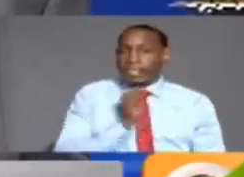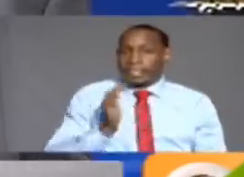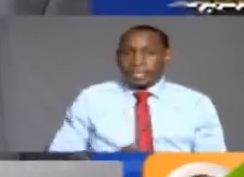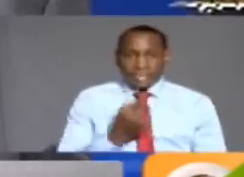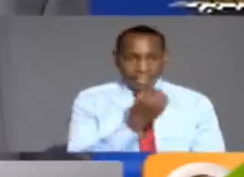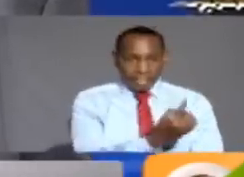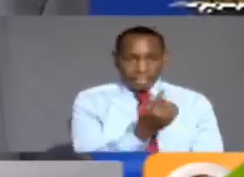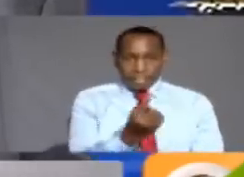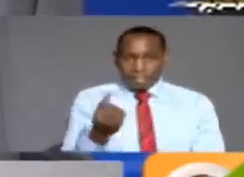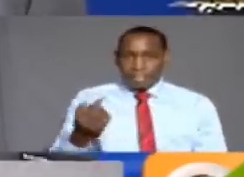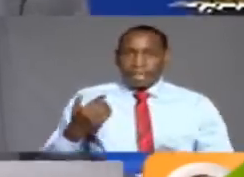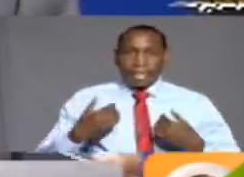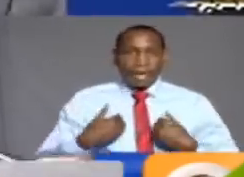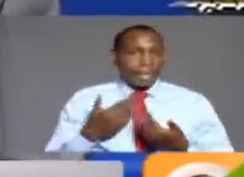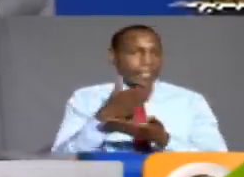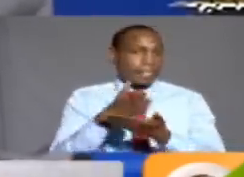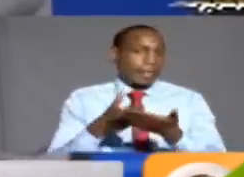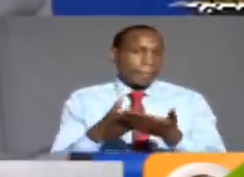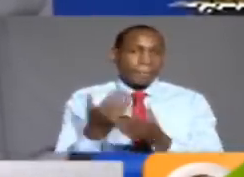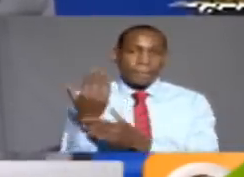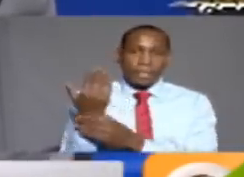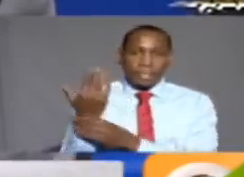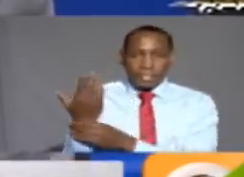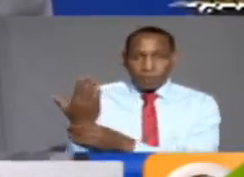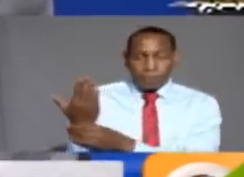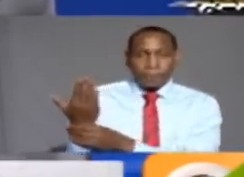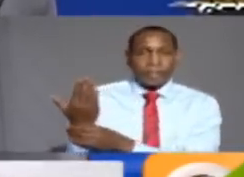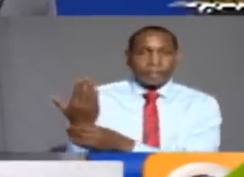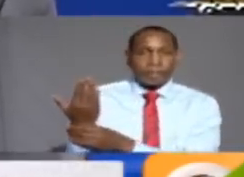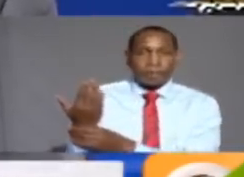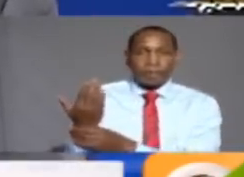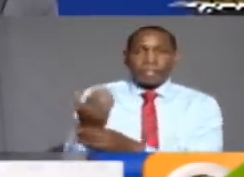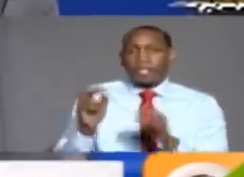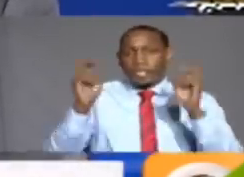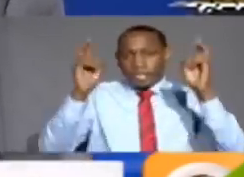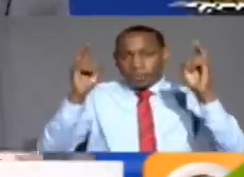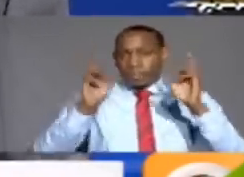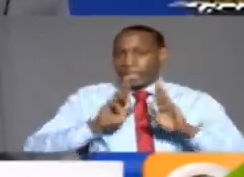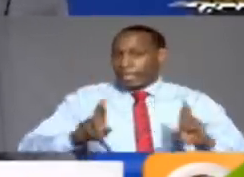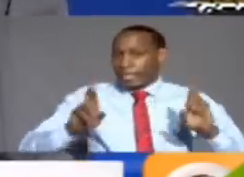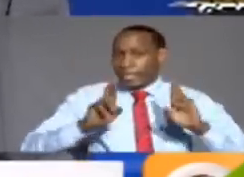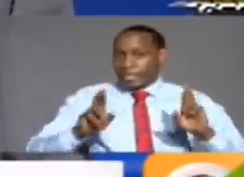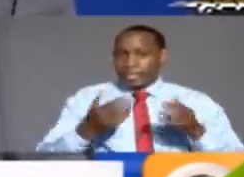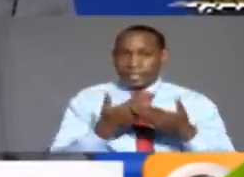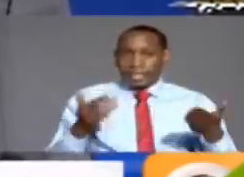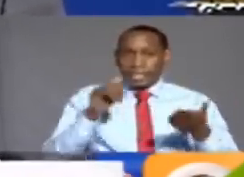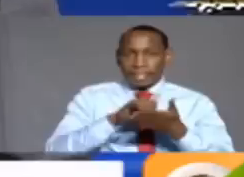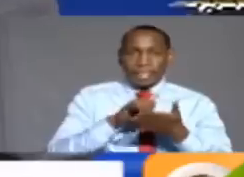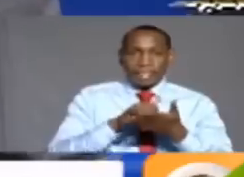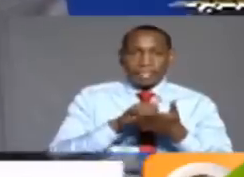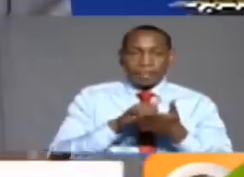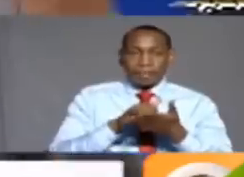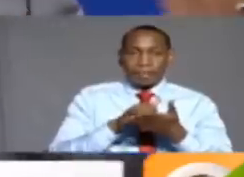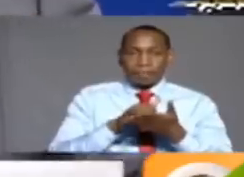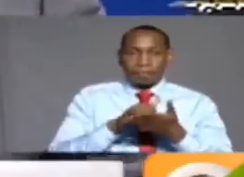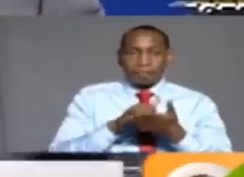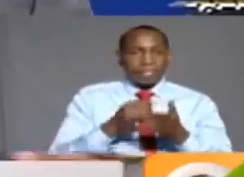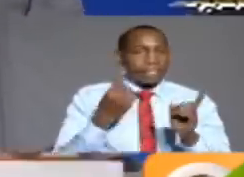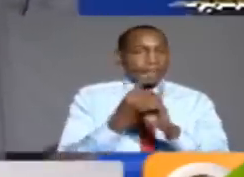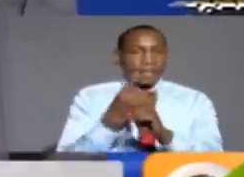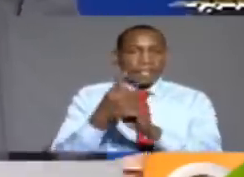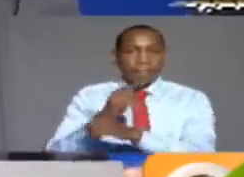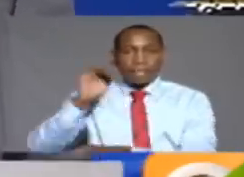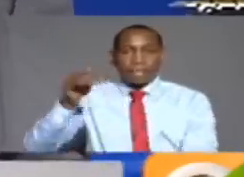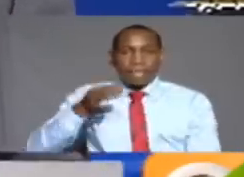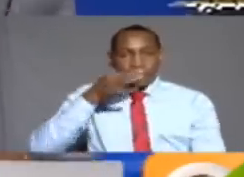each of us had some documented issues of things that are wrong in Kandara and Nyeri Town